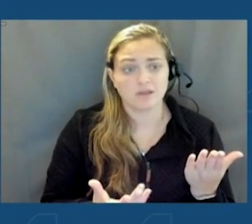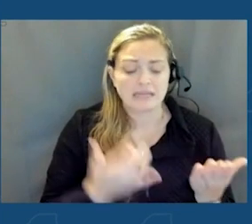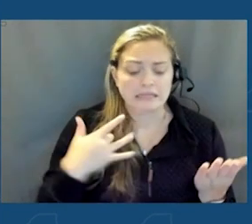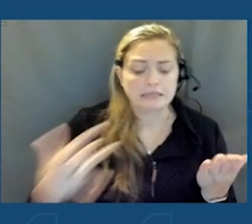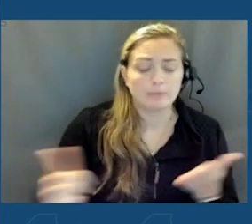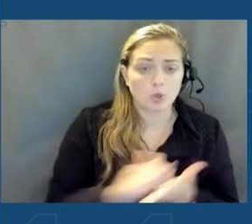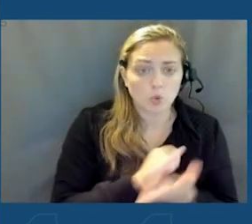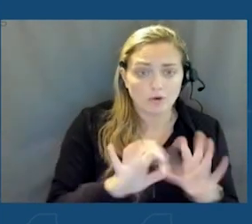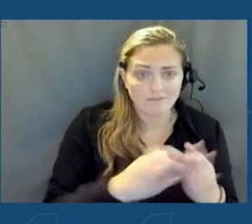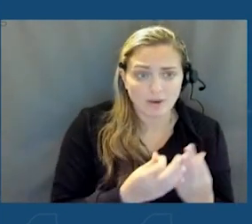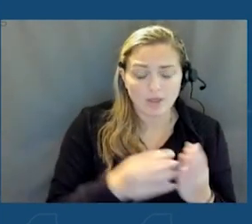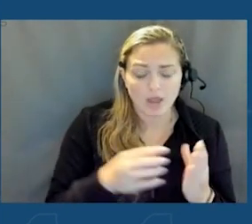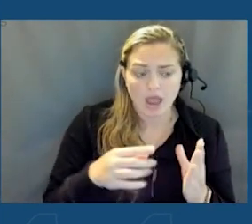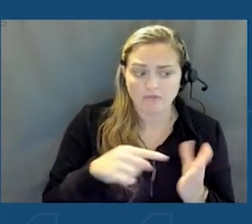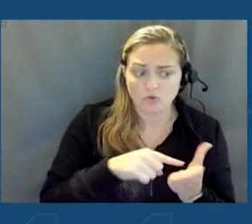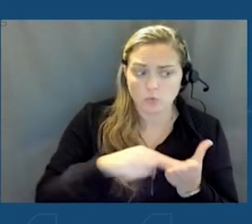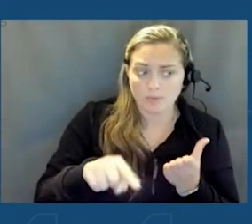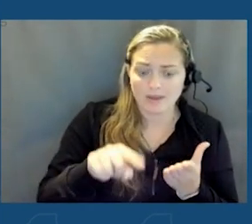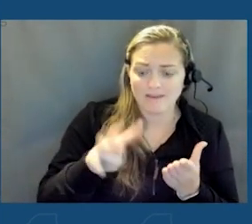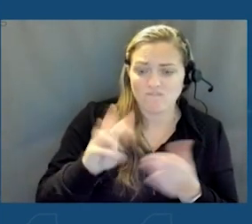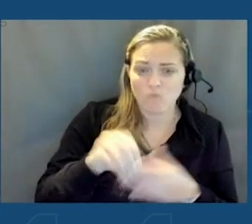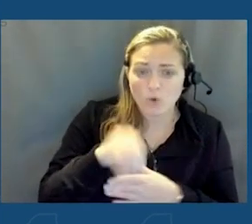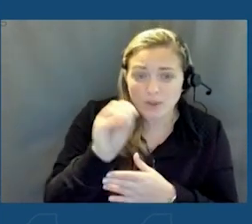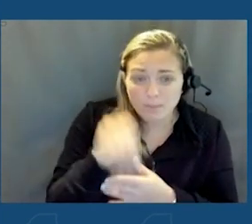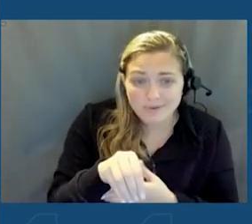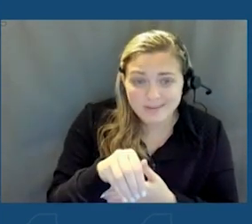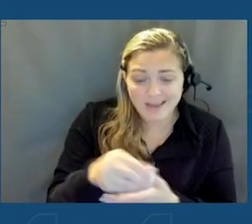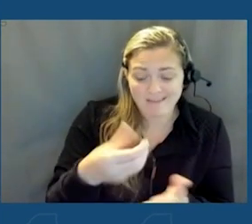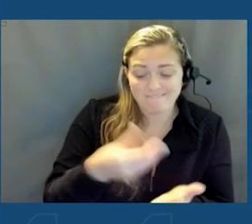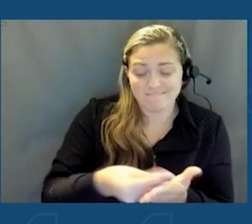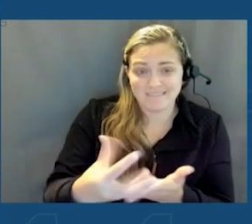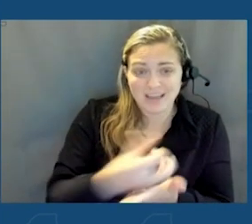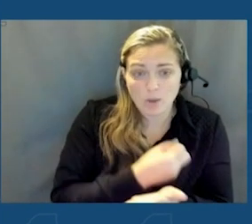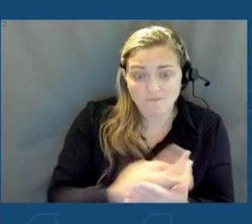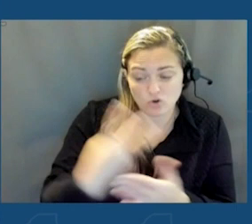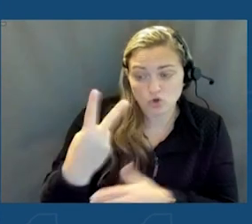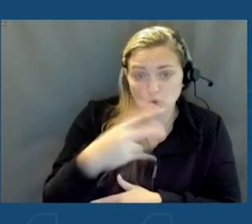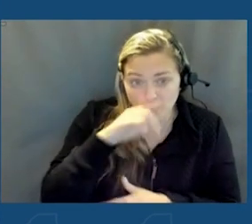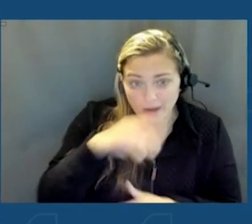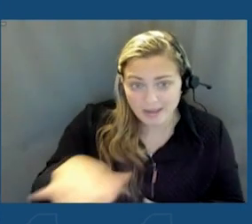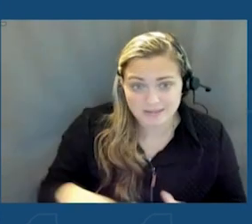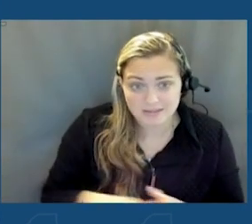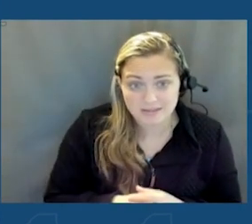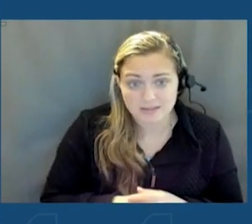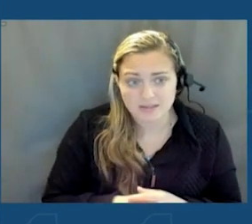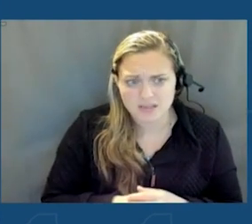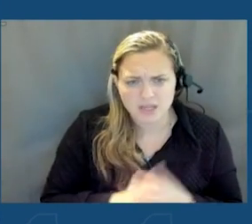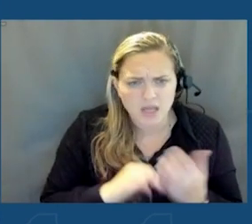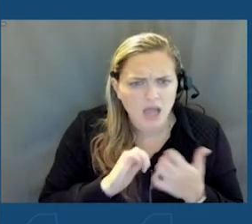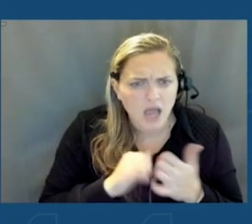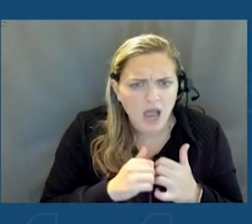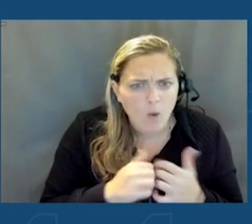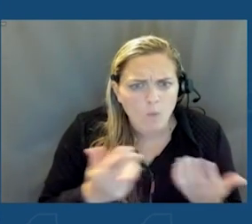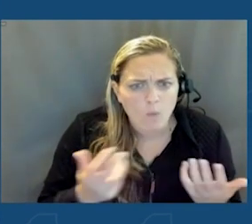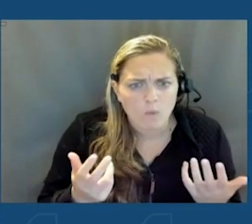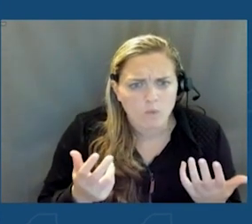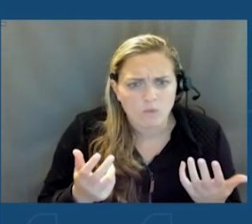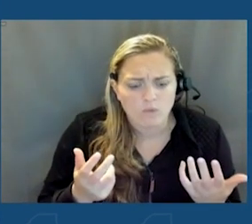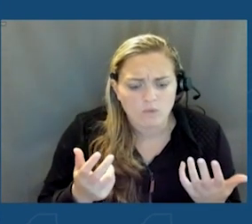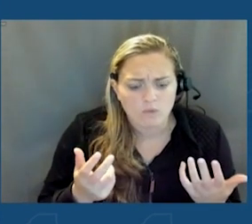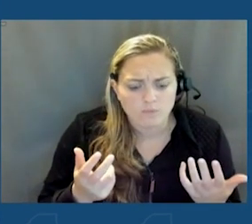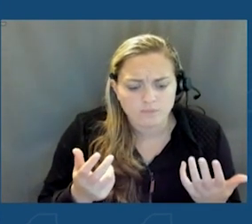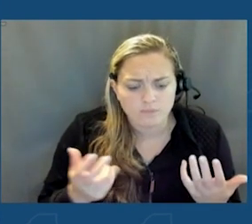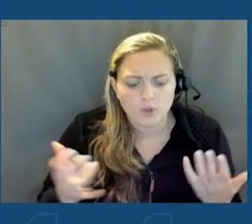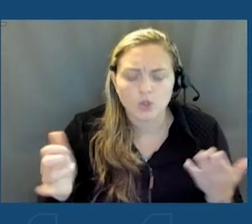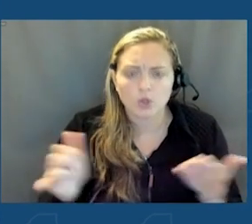to spend 40% of their income on child care for 2 kids. How does that happen? And in New York City, we have